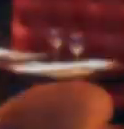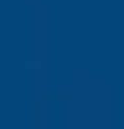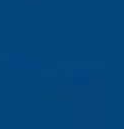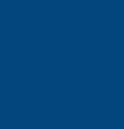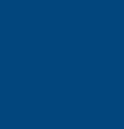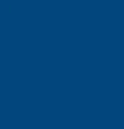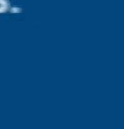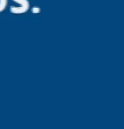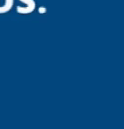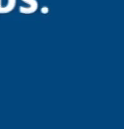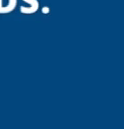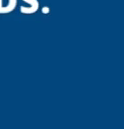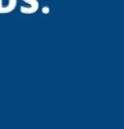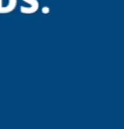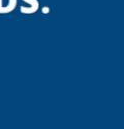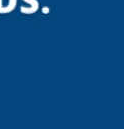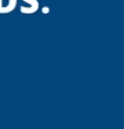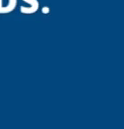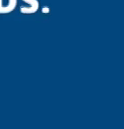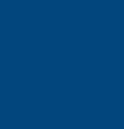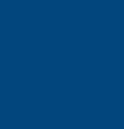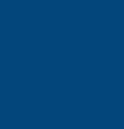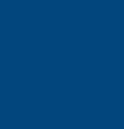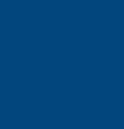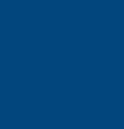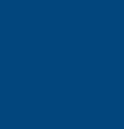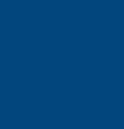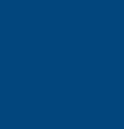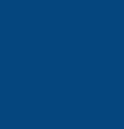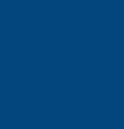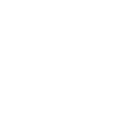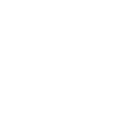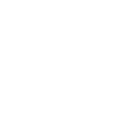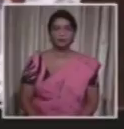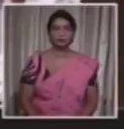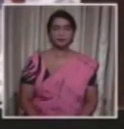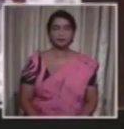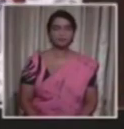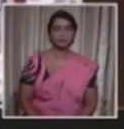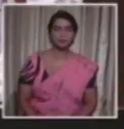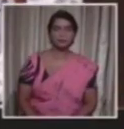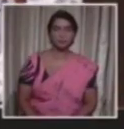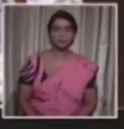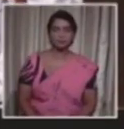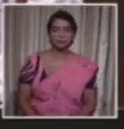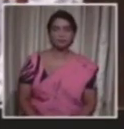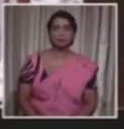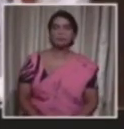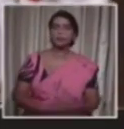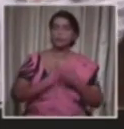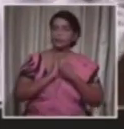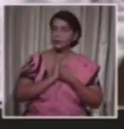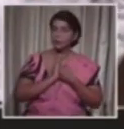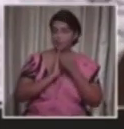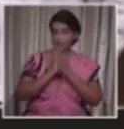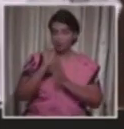Enjoy 1% merchant commission when you accept Lanka Pay cards. Contact these banks today. Karu Mantri